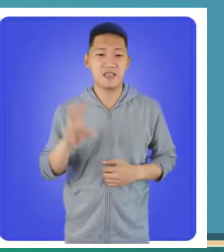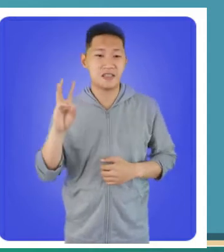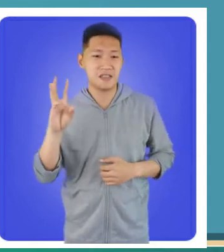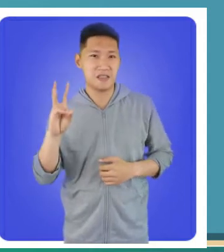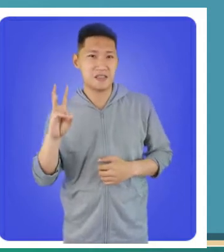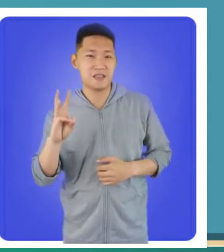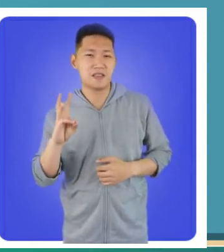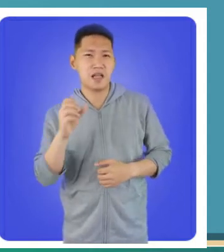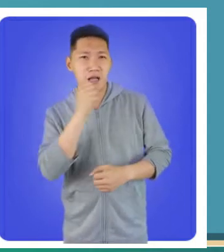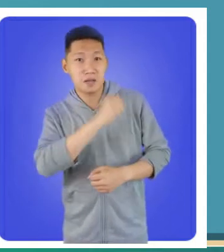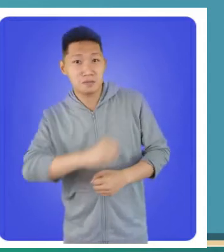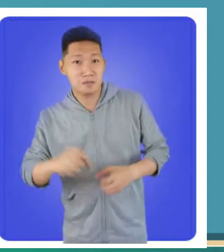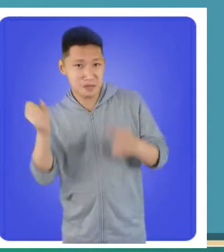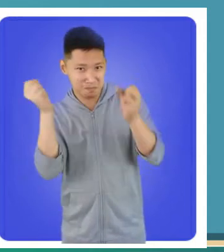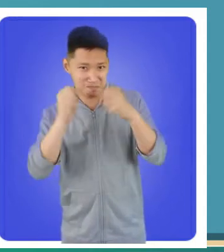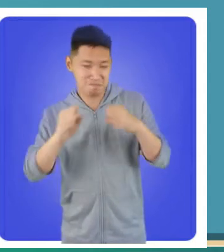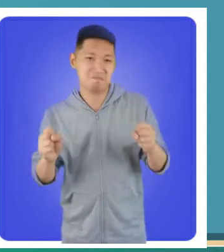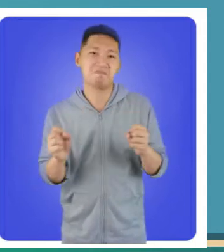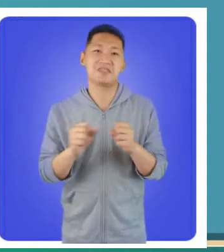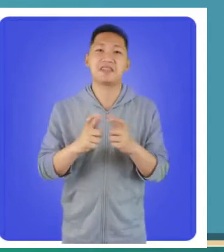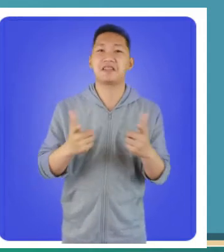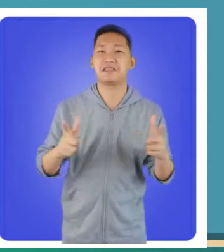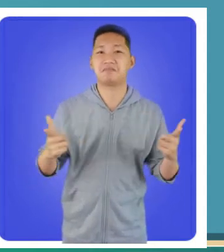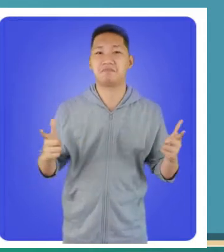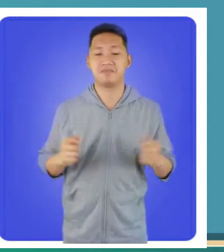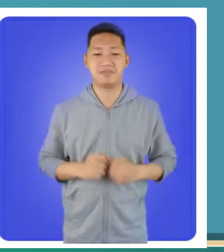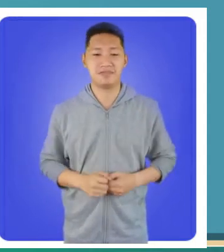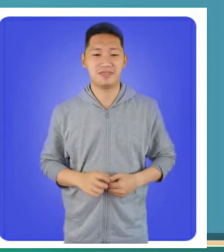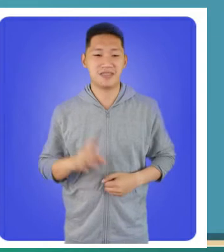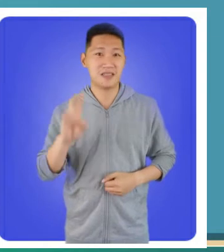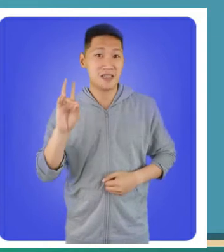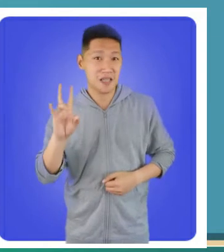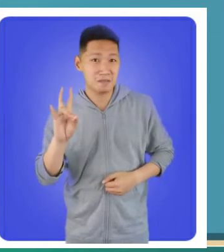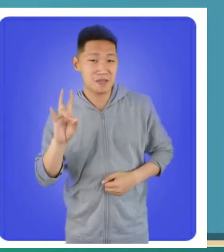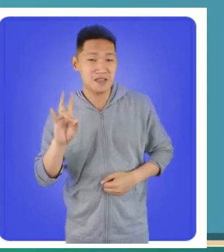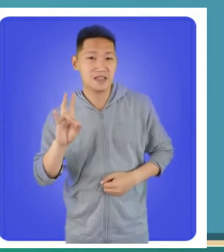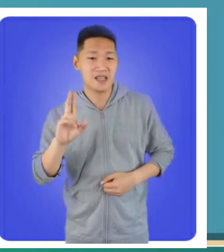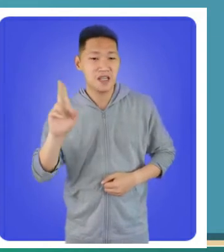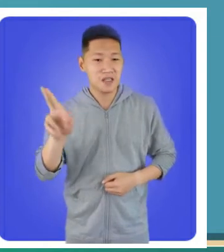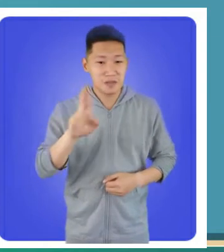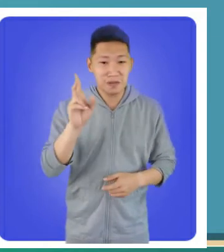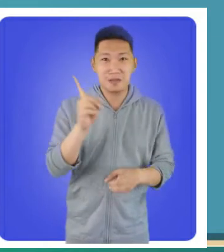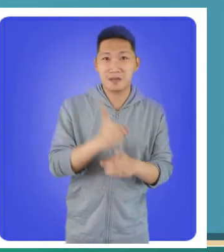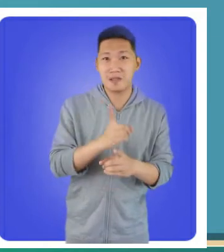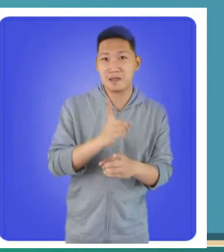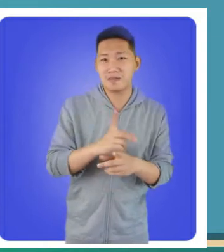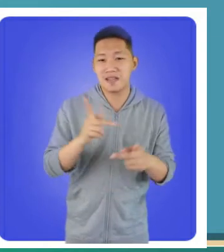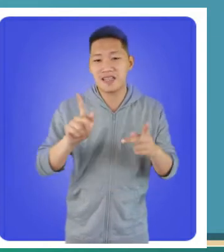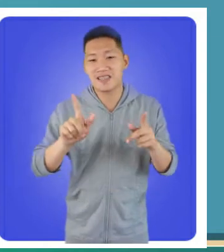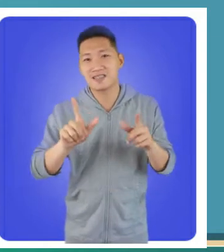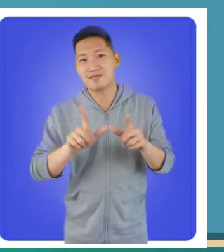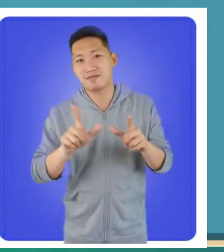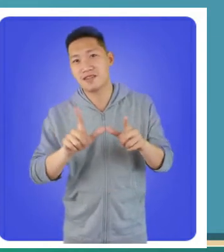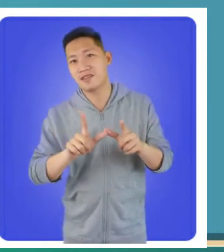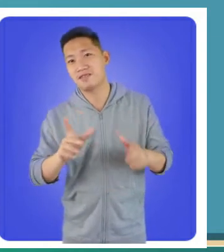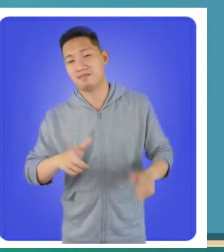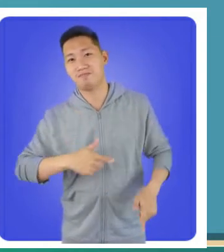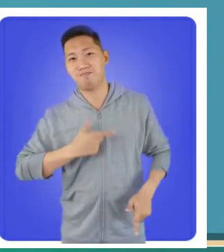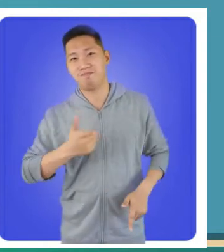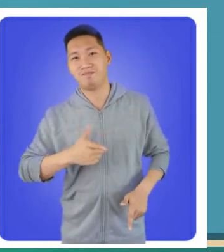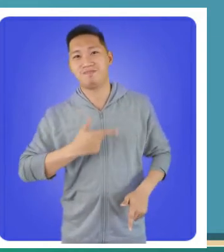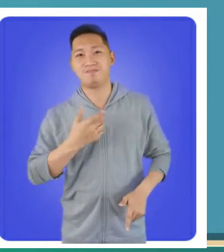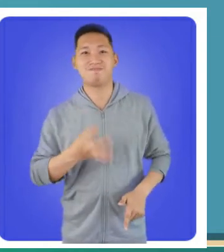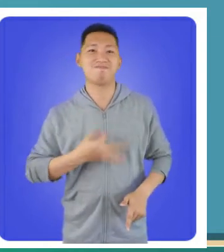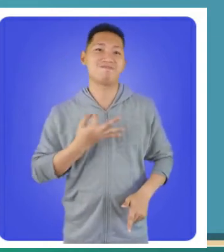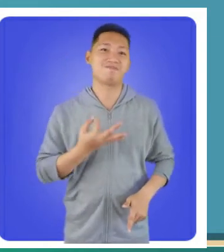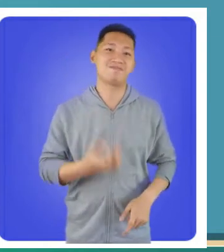6. Avoid sexist language. And 7. Use an appropriate level of formality.